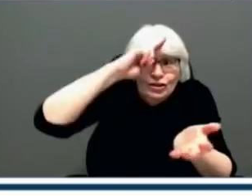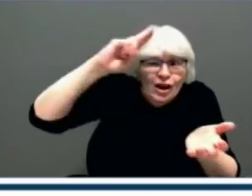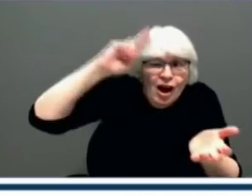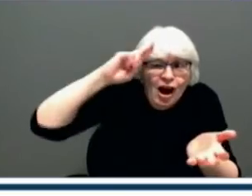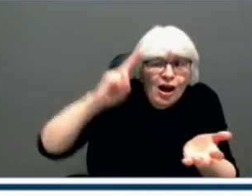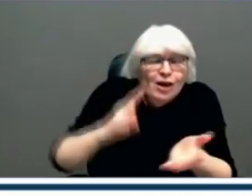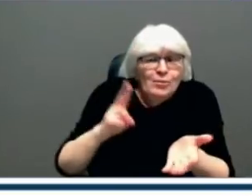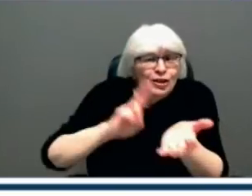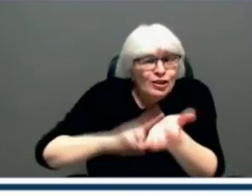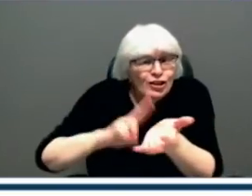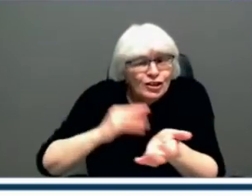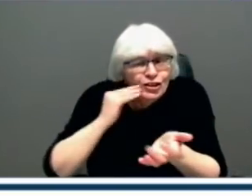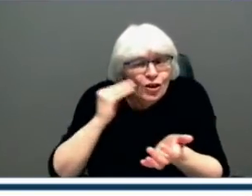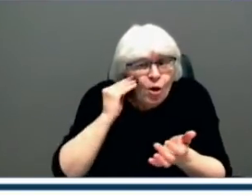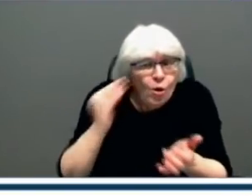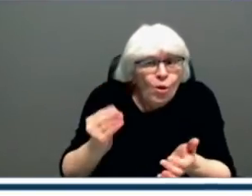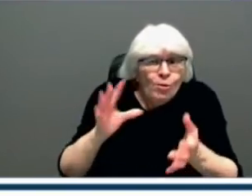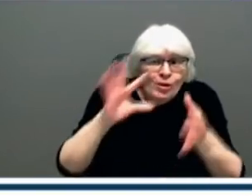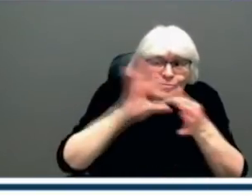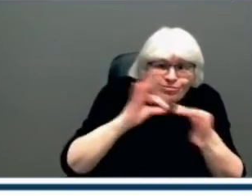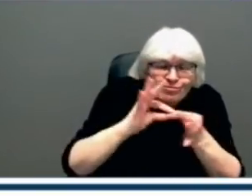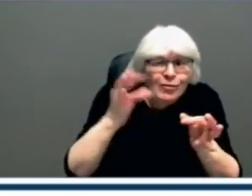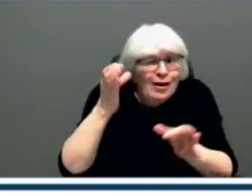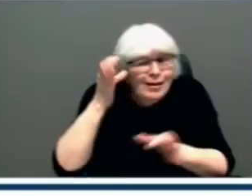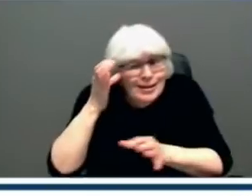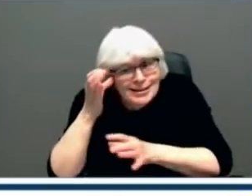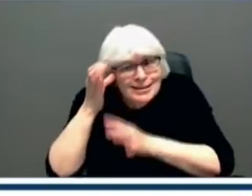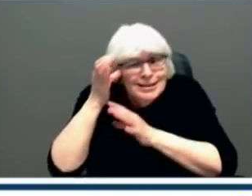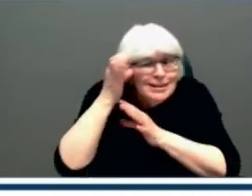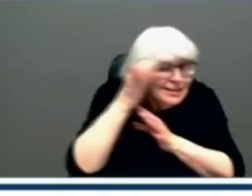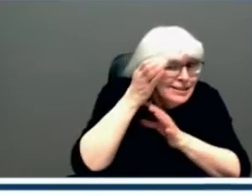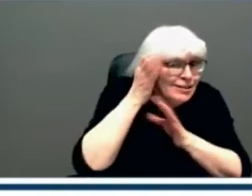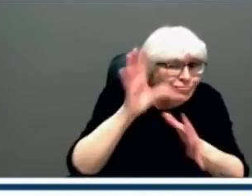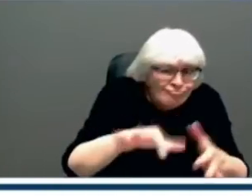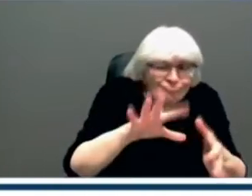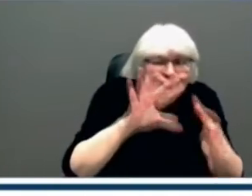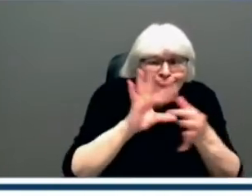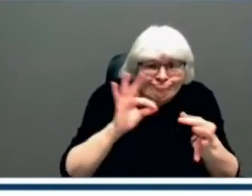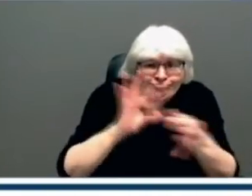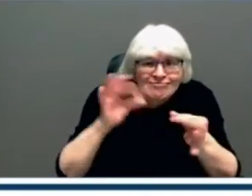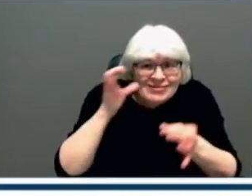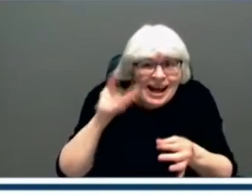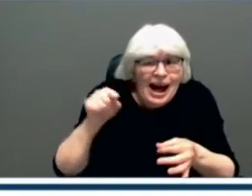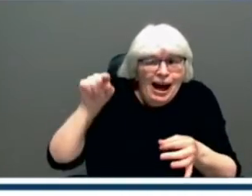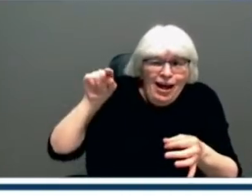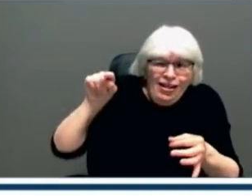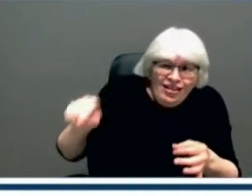and they're the ones who identify when they need additional